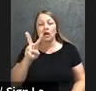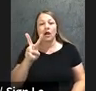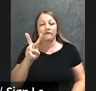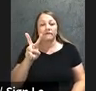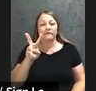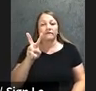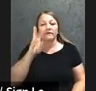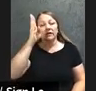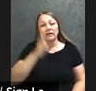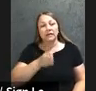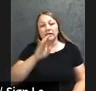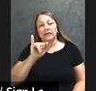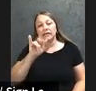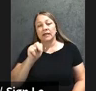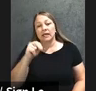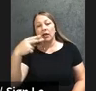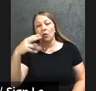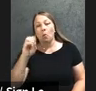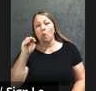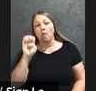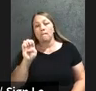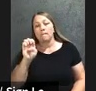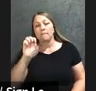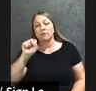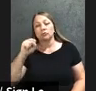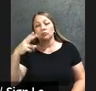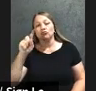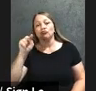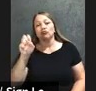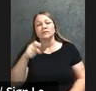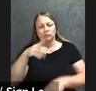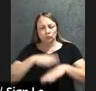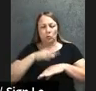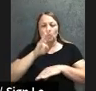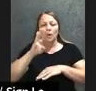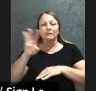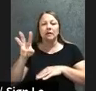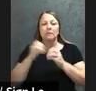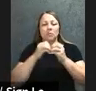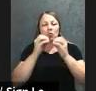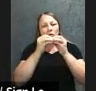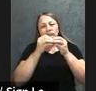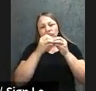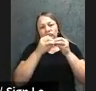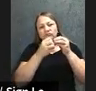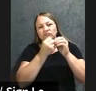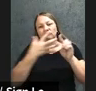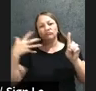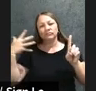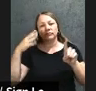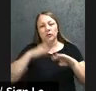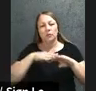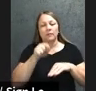ldh.la.gov/in-home shots. And we have all this information on our website. It's already up there, but it'll also be there as part of